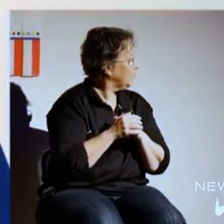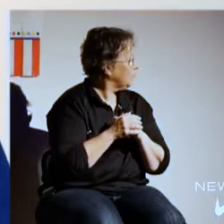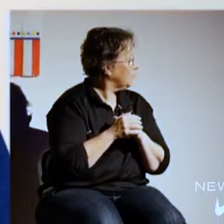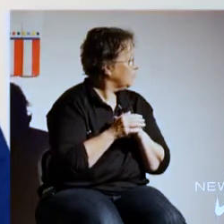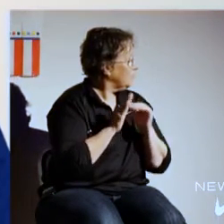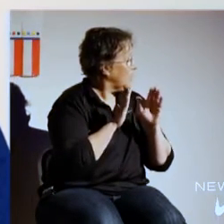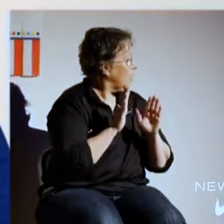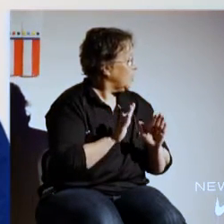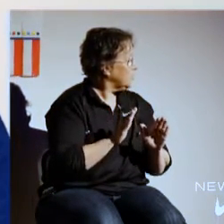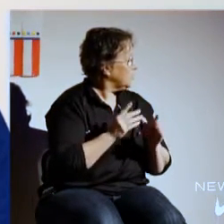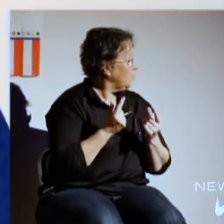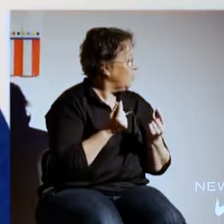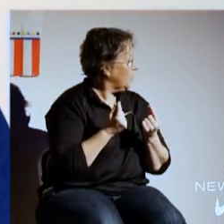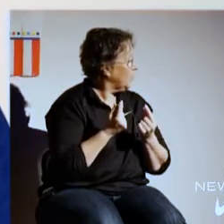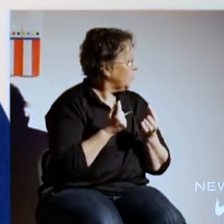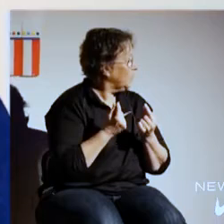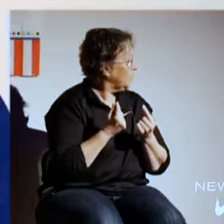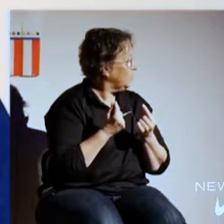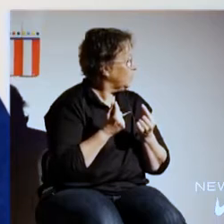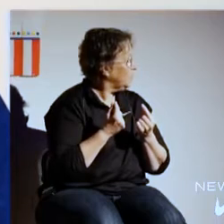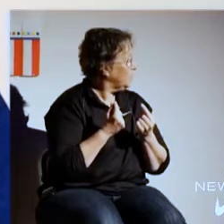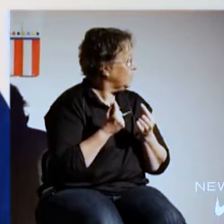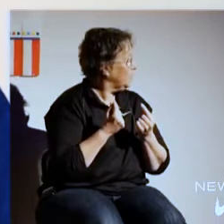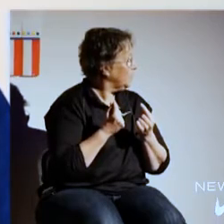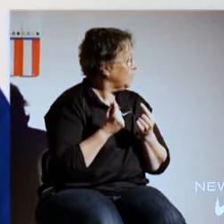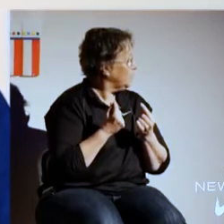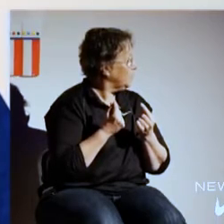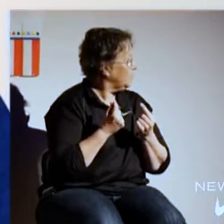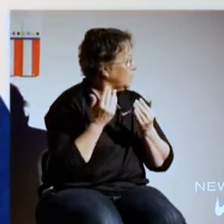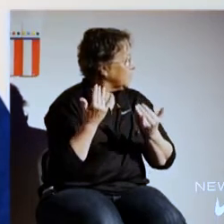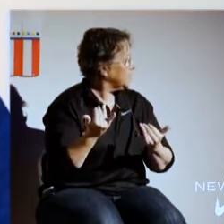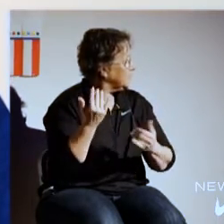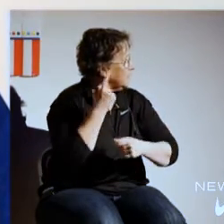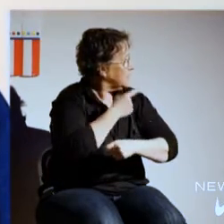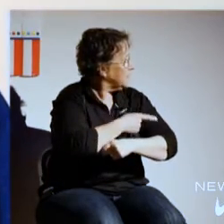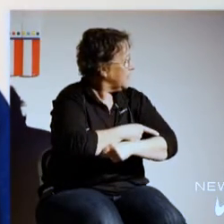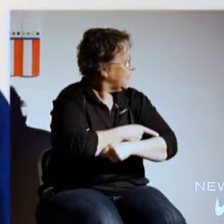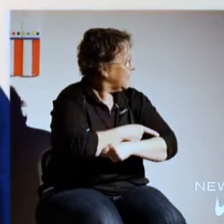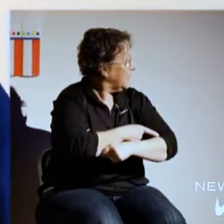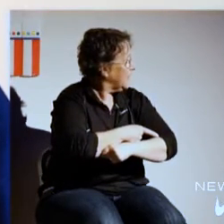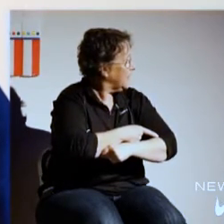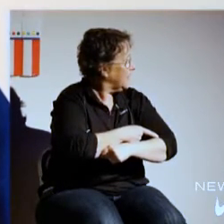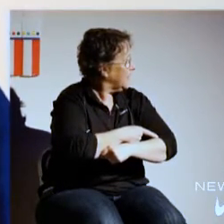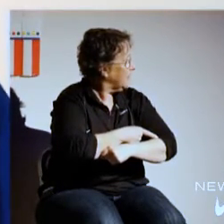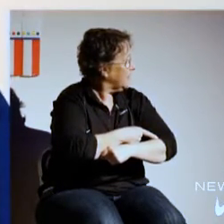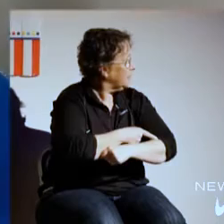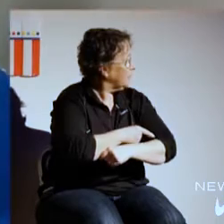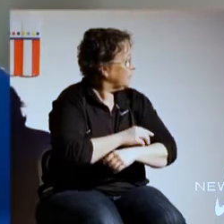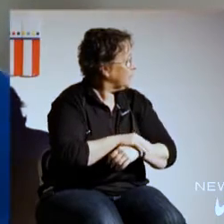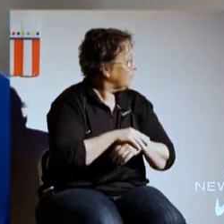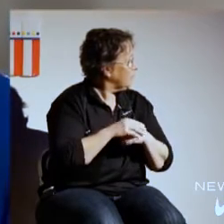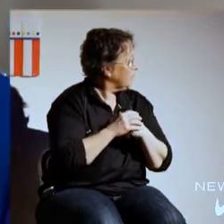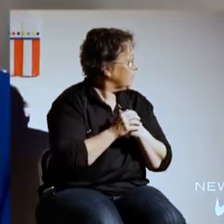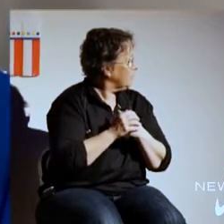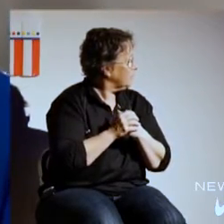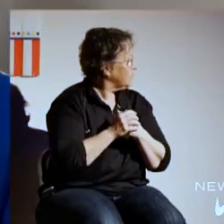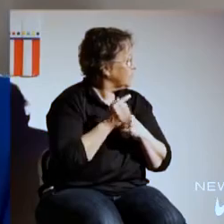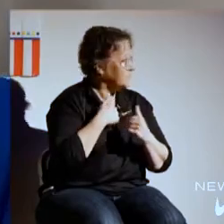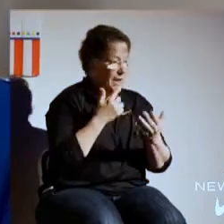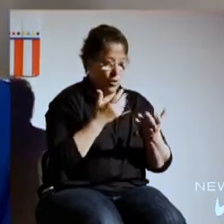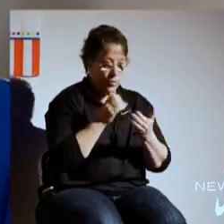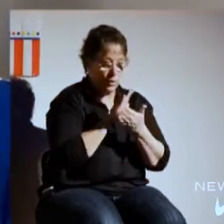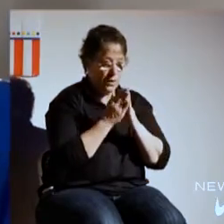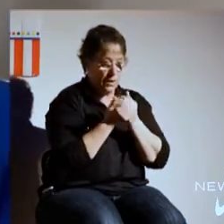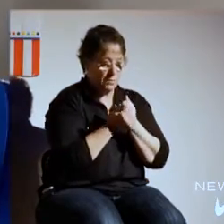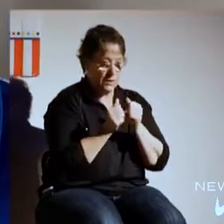steps? And he said, well, today, you know, was the day I just got saved. I said, oh,